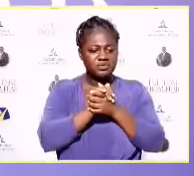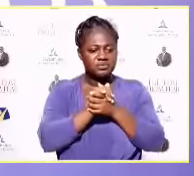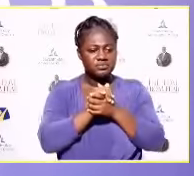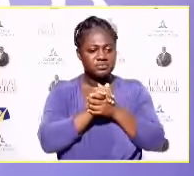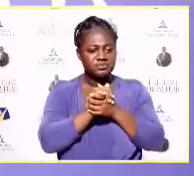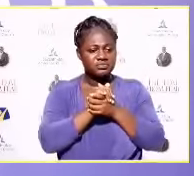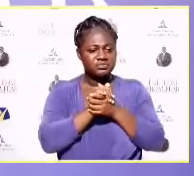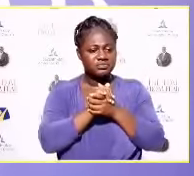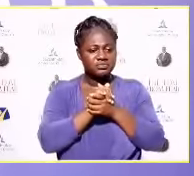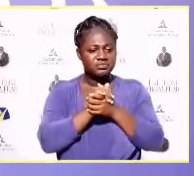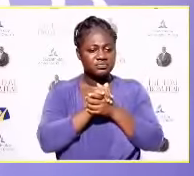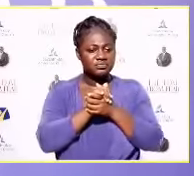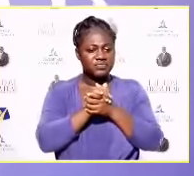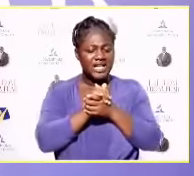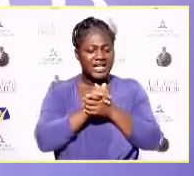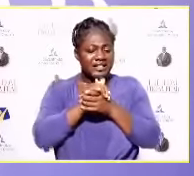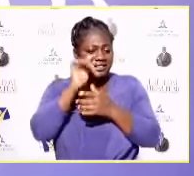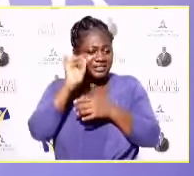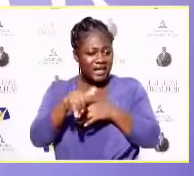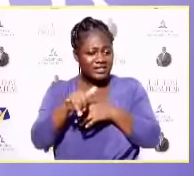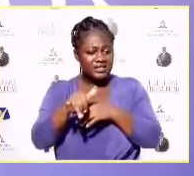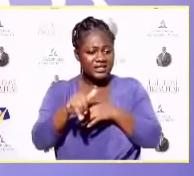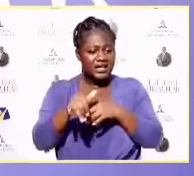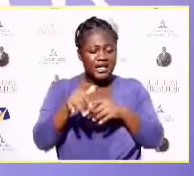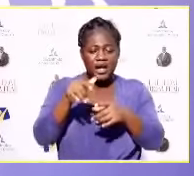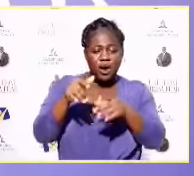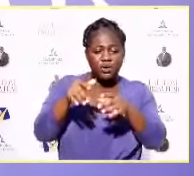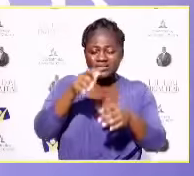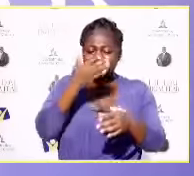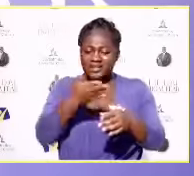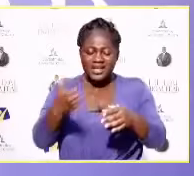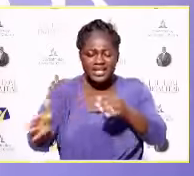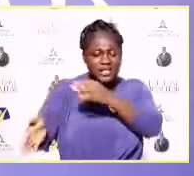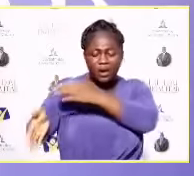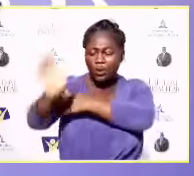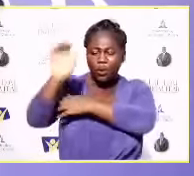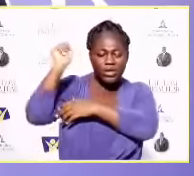of a long time lingereth not, and their damnation slumbereth not.